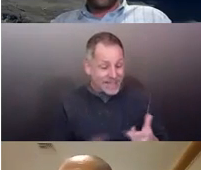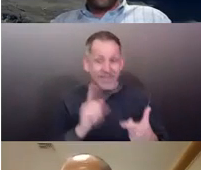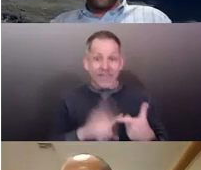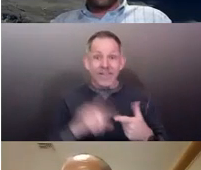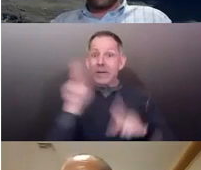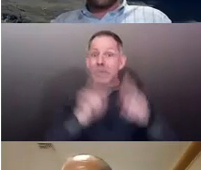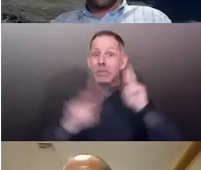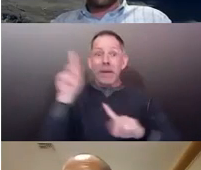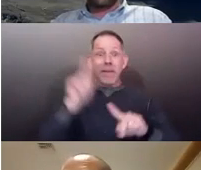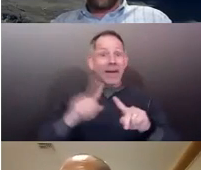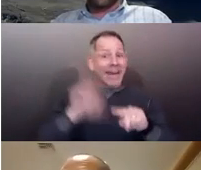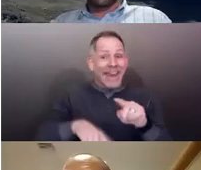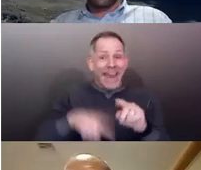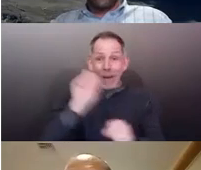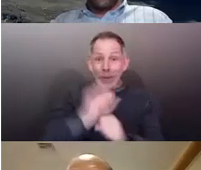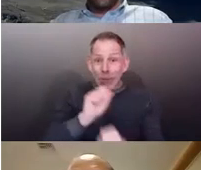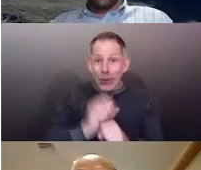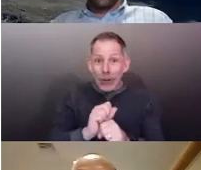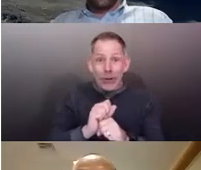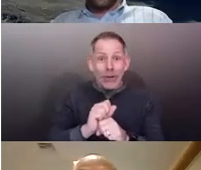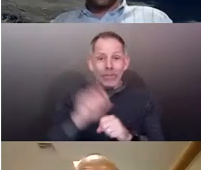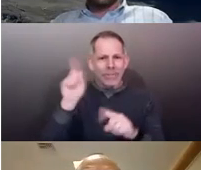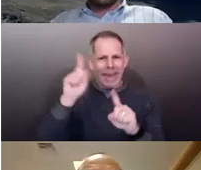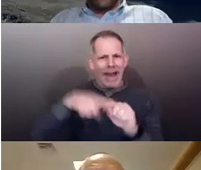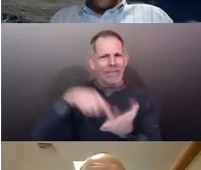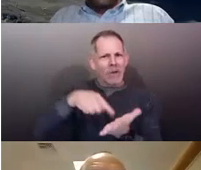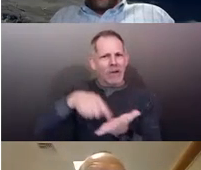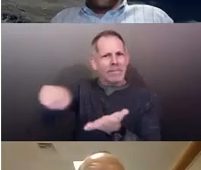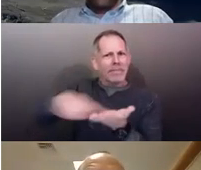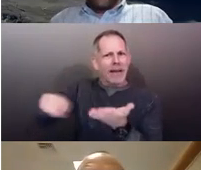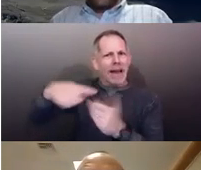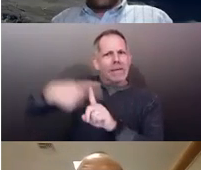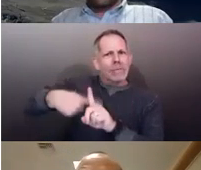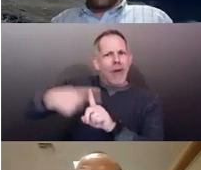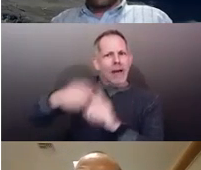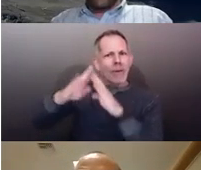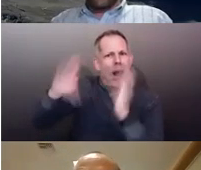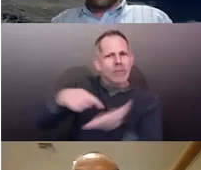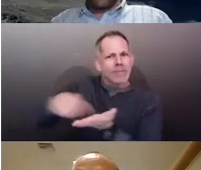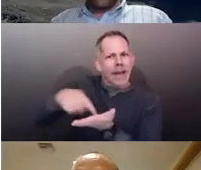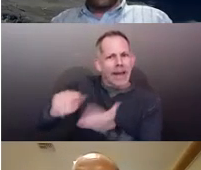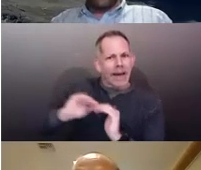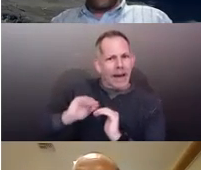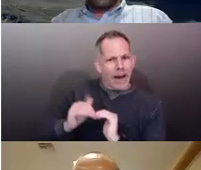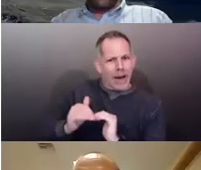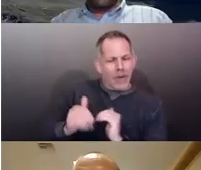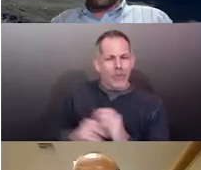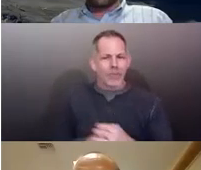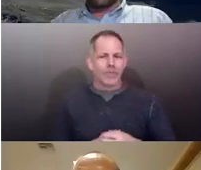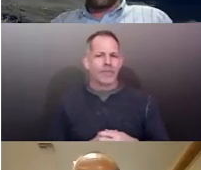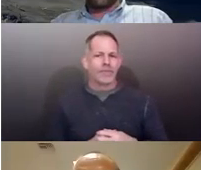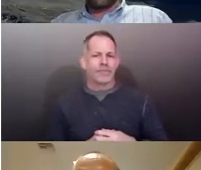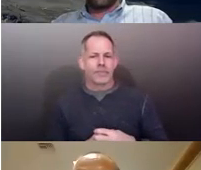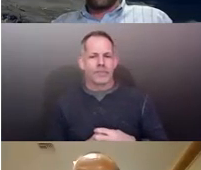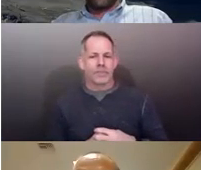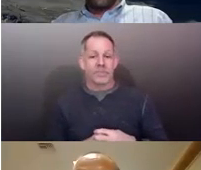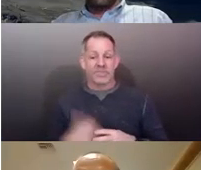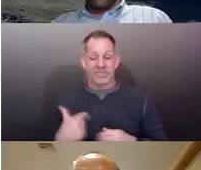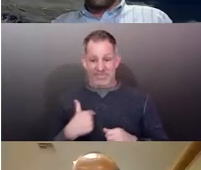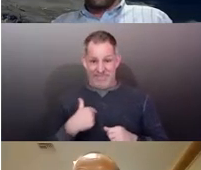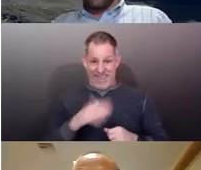Center directly in response. And so I'm probably not best to answer those questions, although I can maybe answer some of